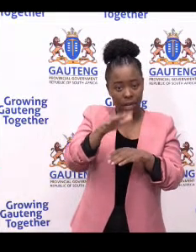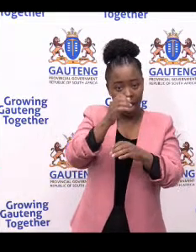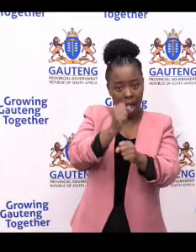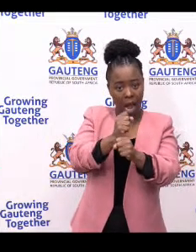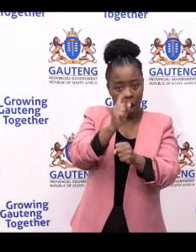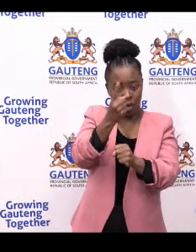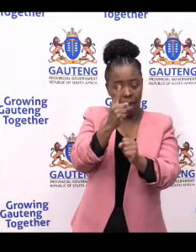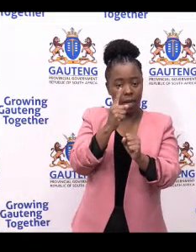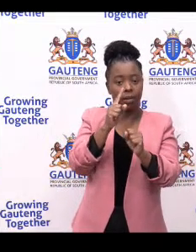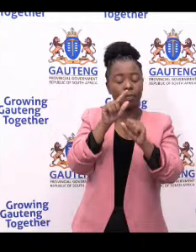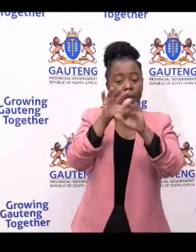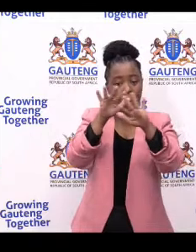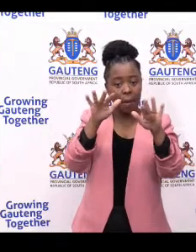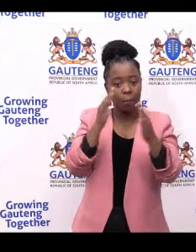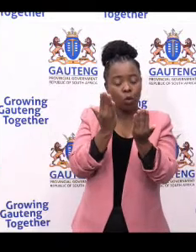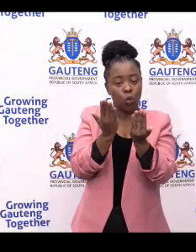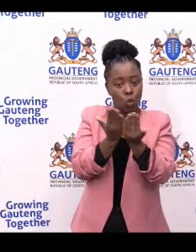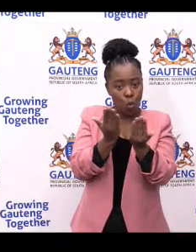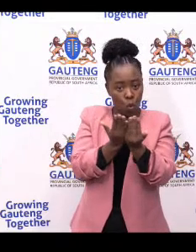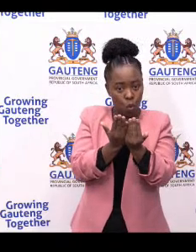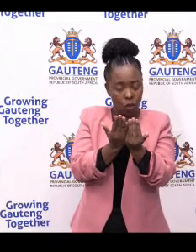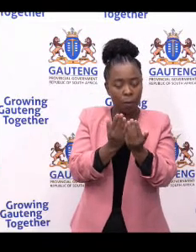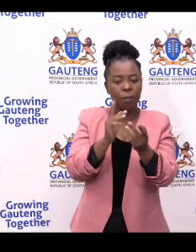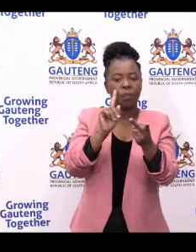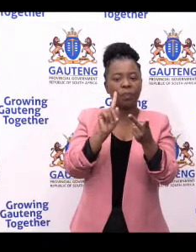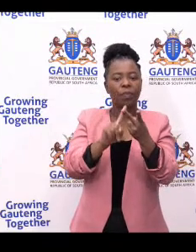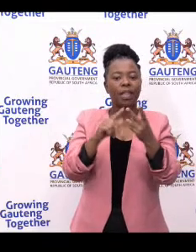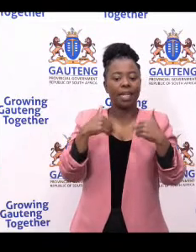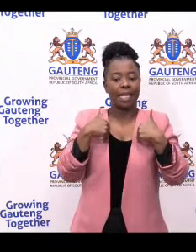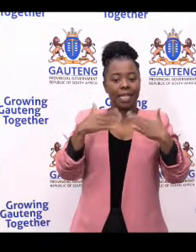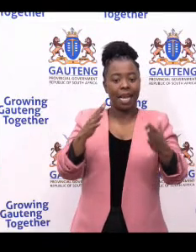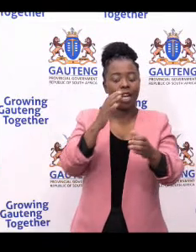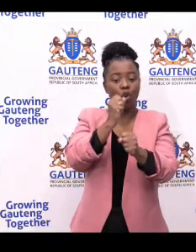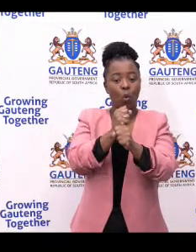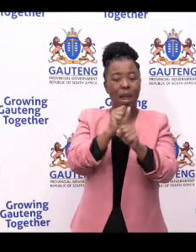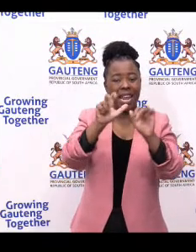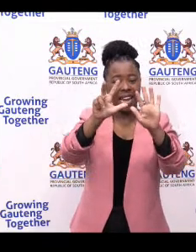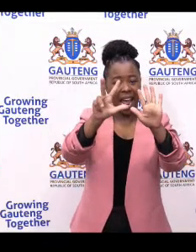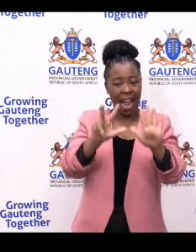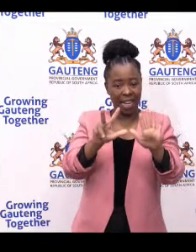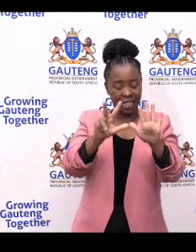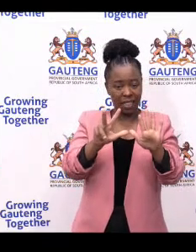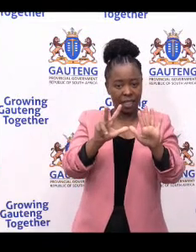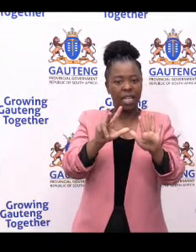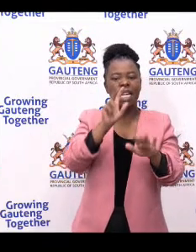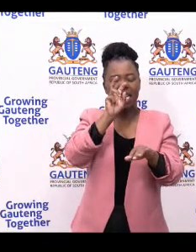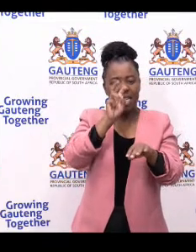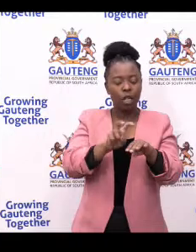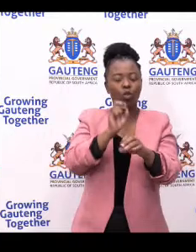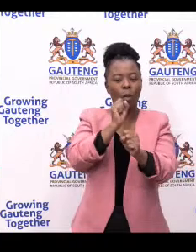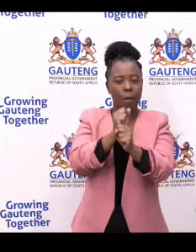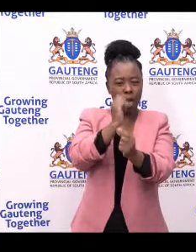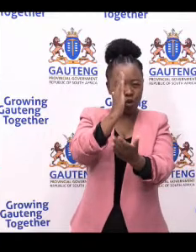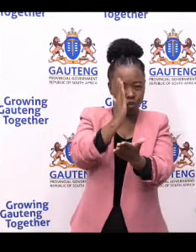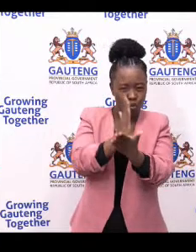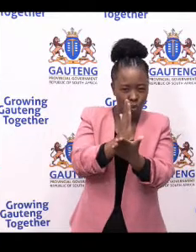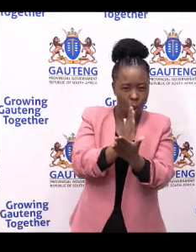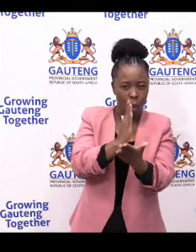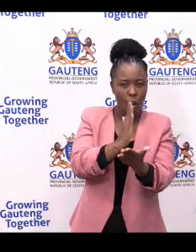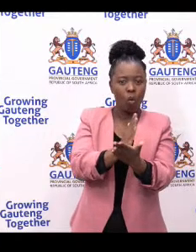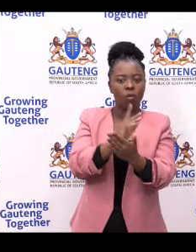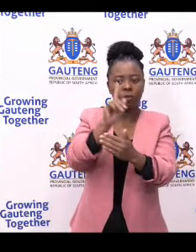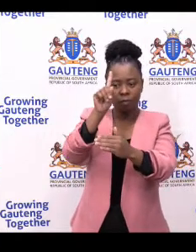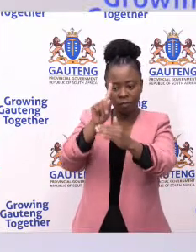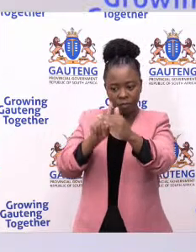public schools, as well as those that are starting grade 8, need to make sure that they go to our